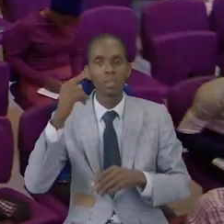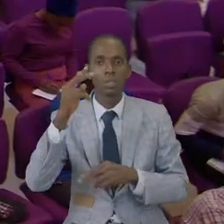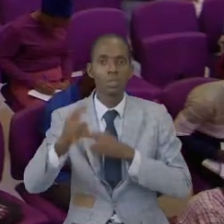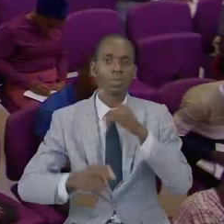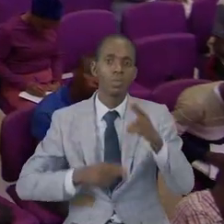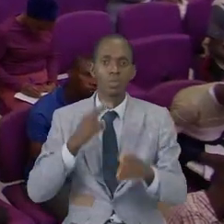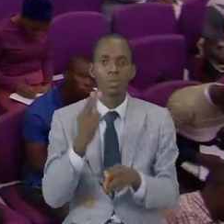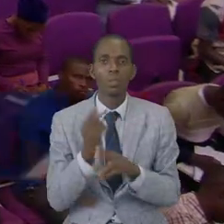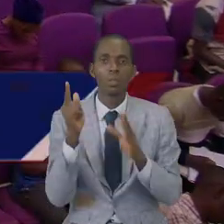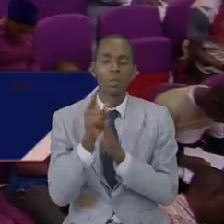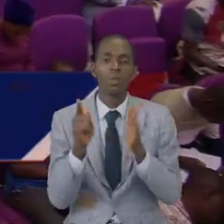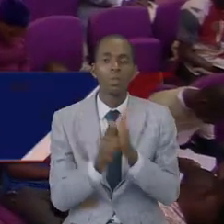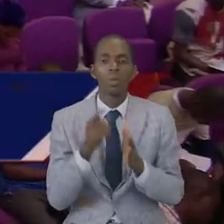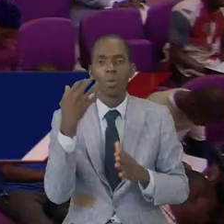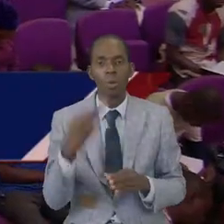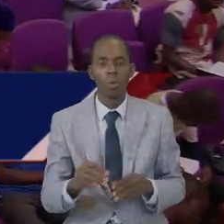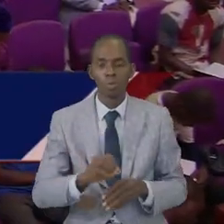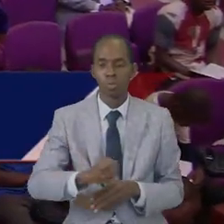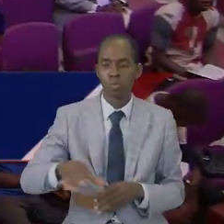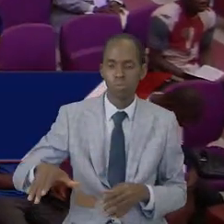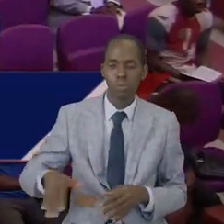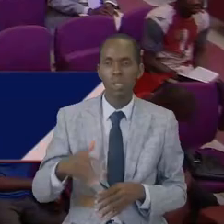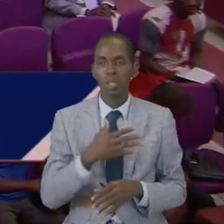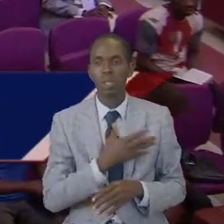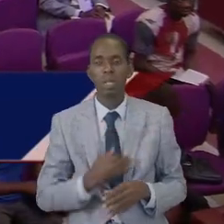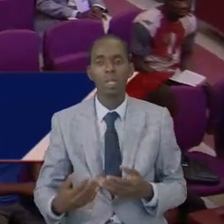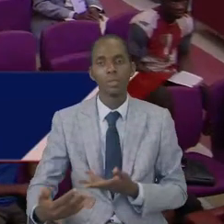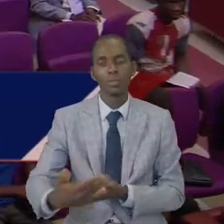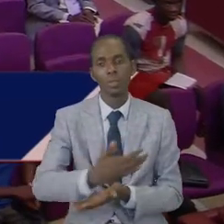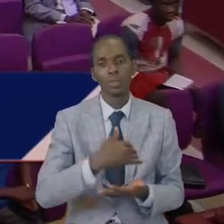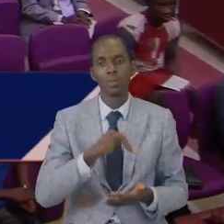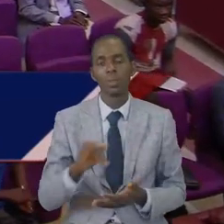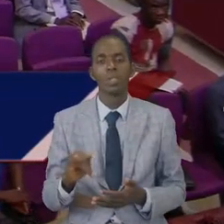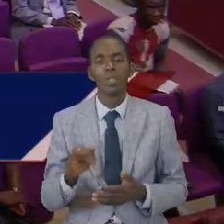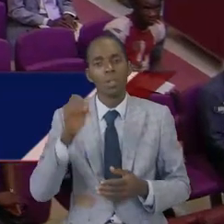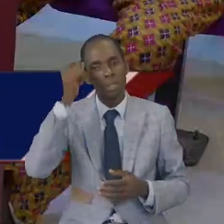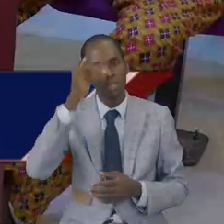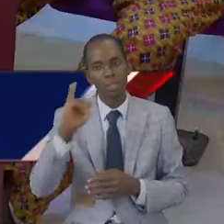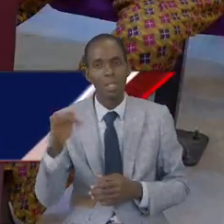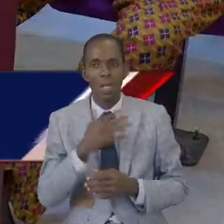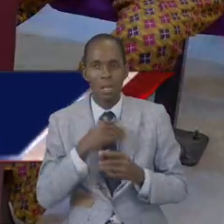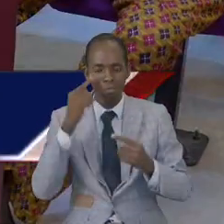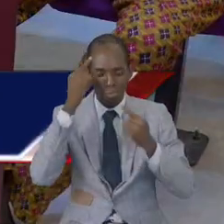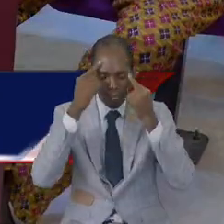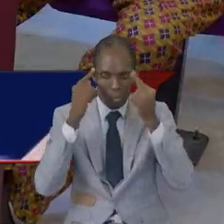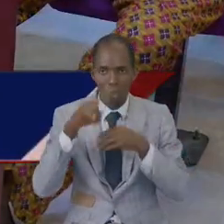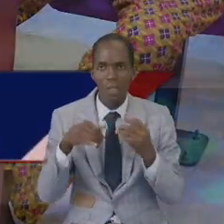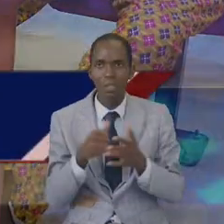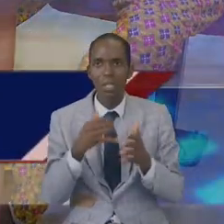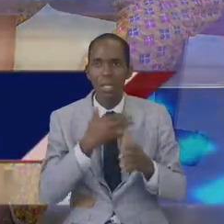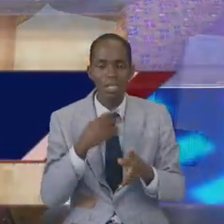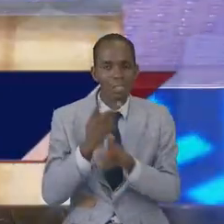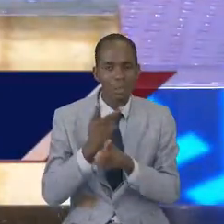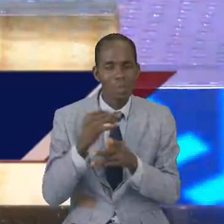universal law of sowing and reaping, understanding and thinking about it and putting it in